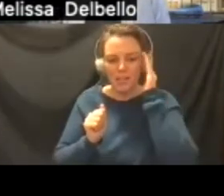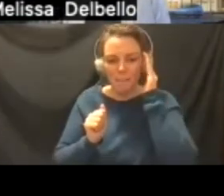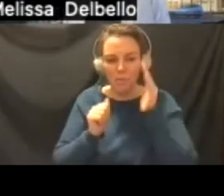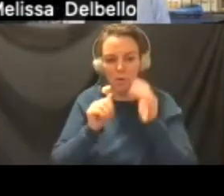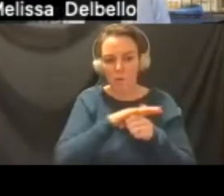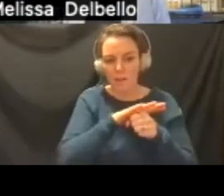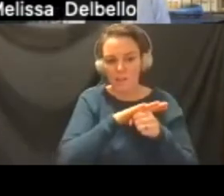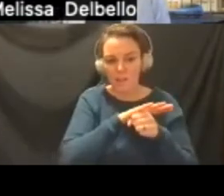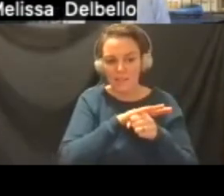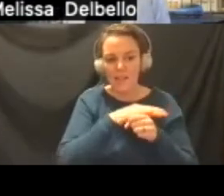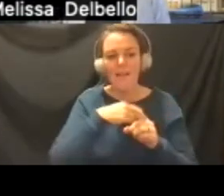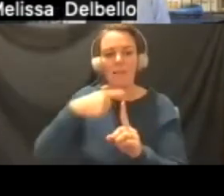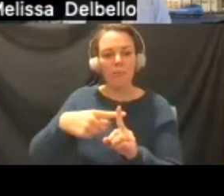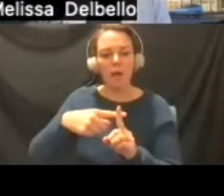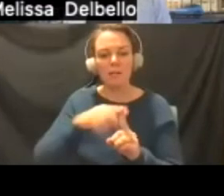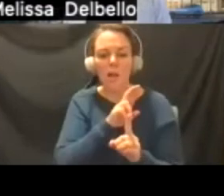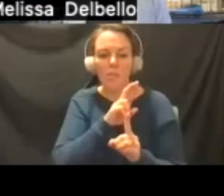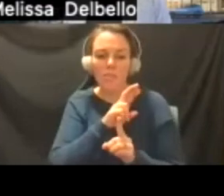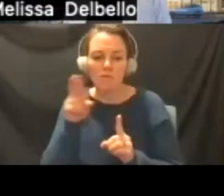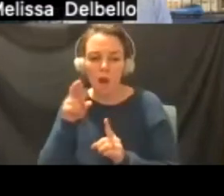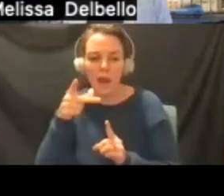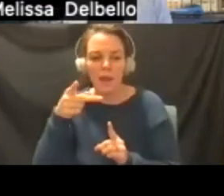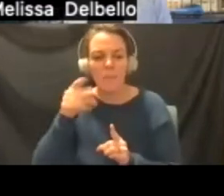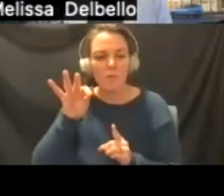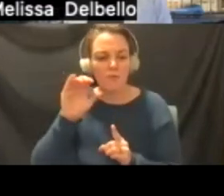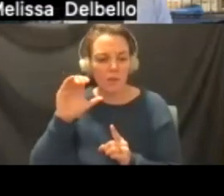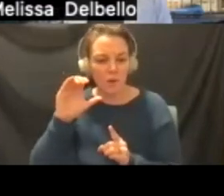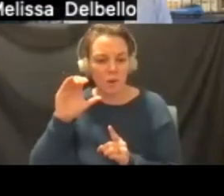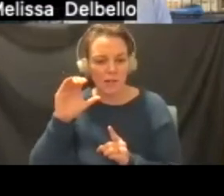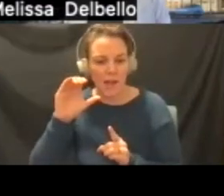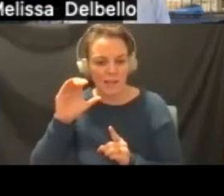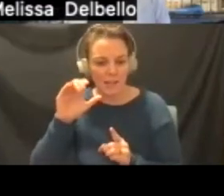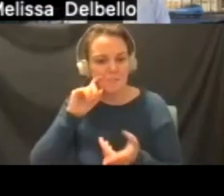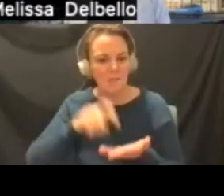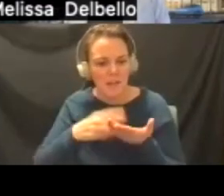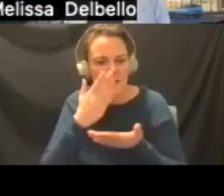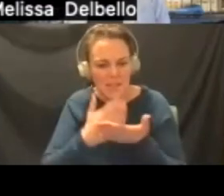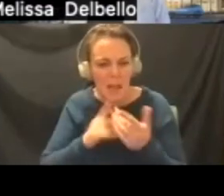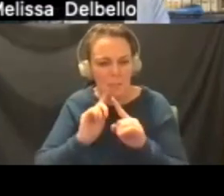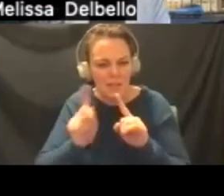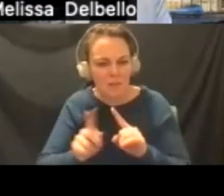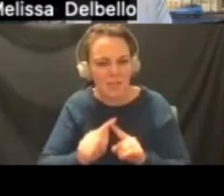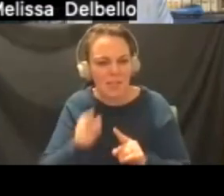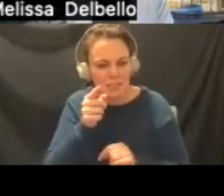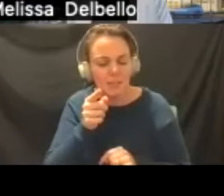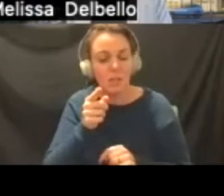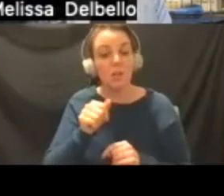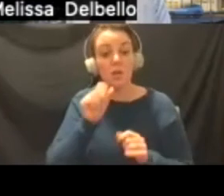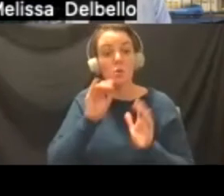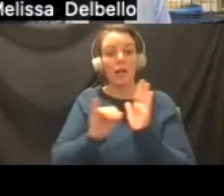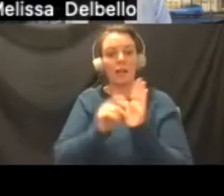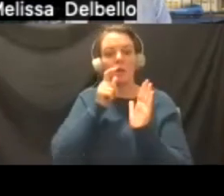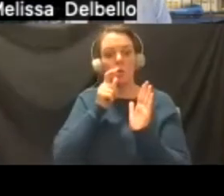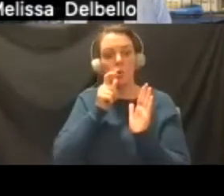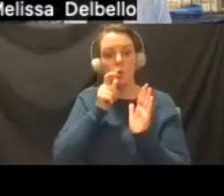the right prefrontal cortex. And so you can see at baseline who might be at